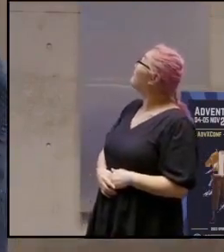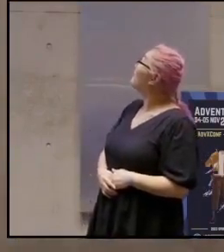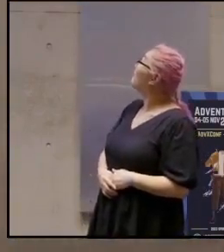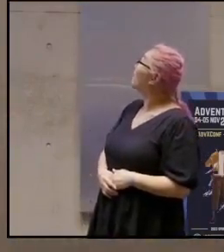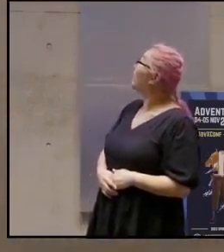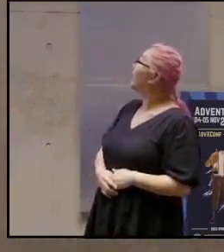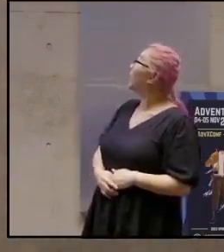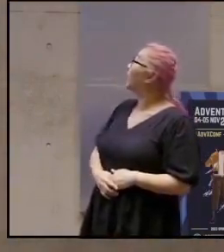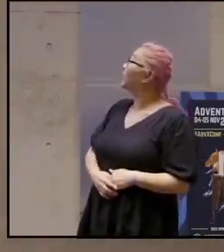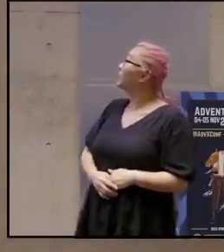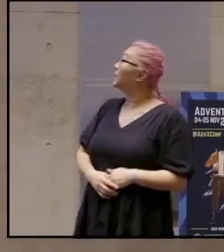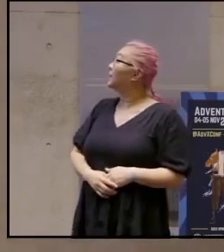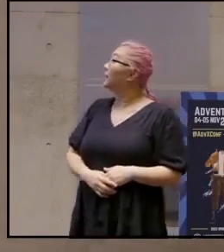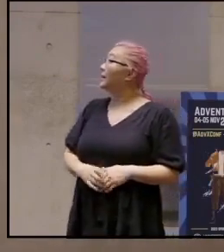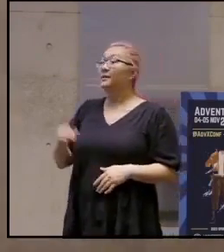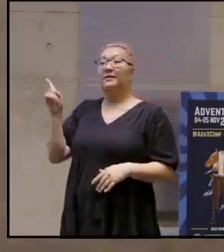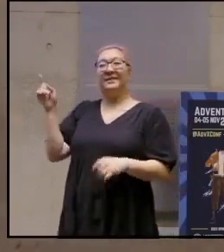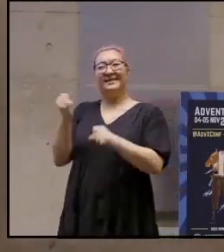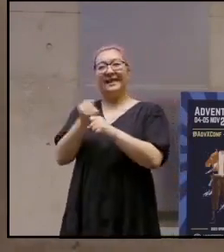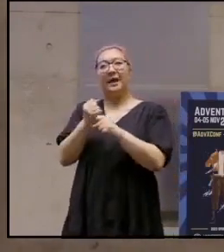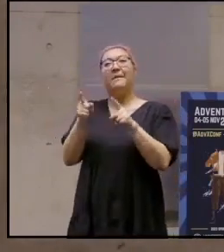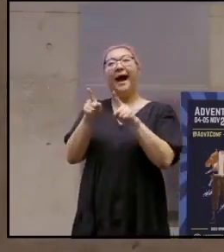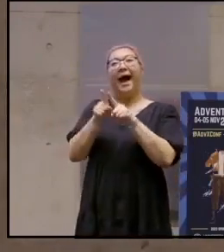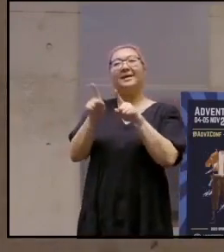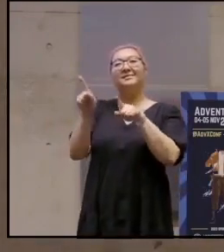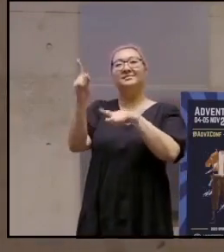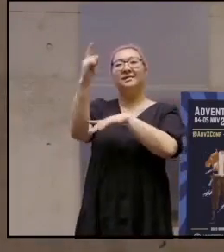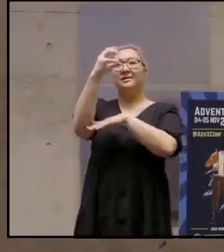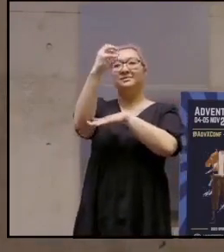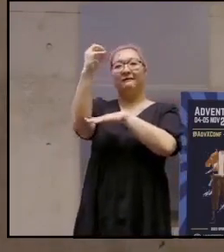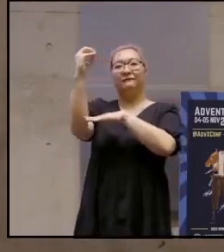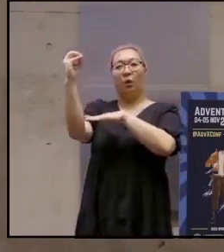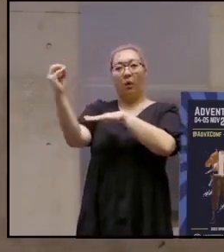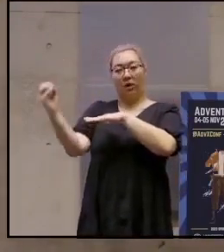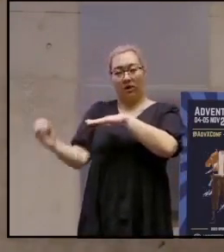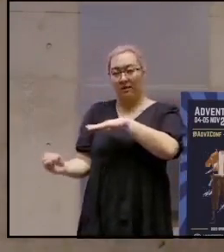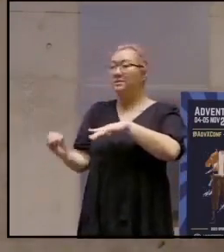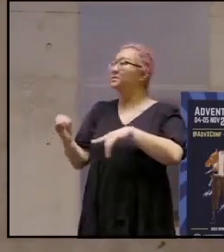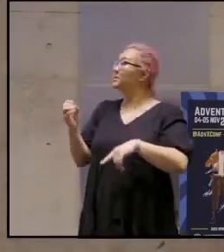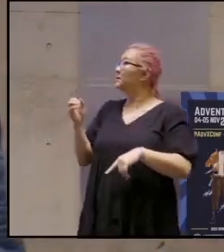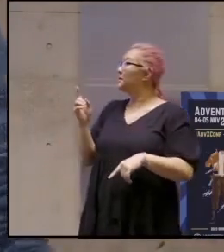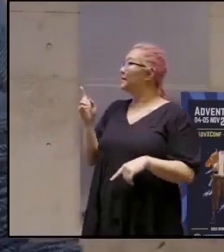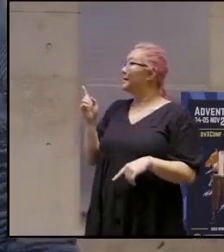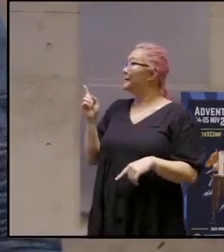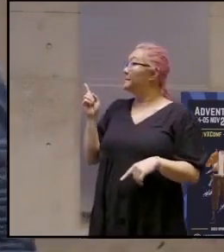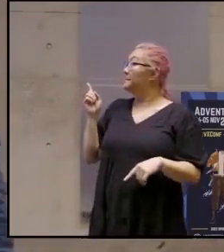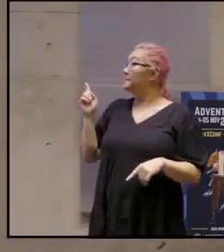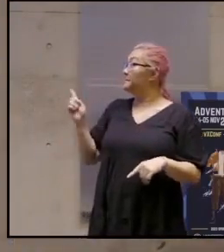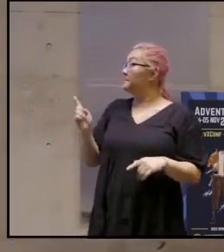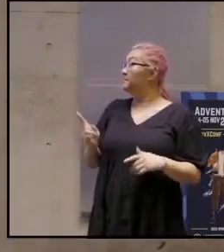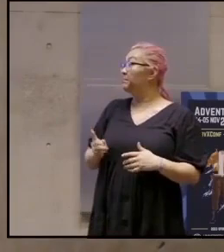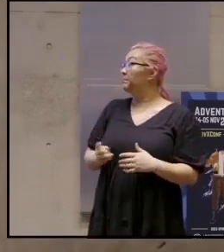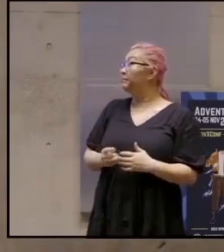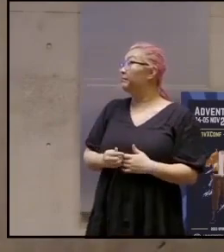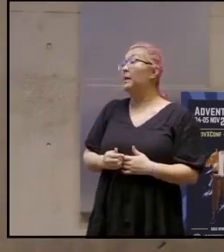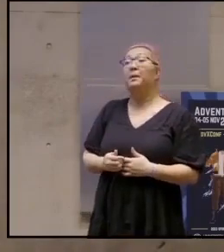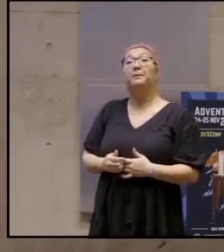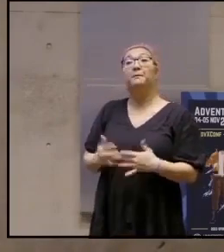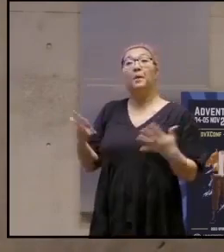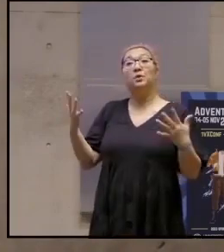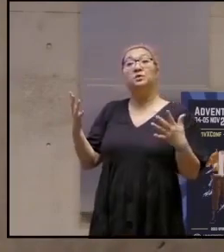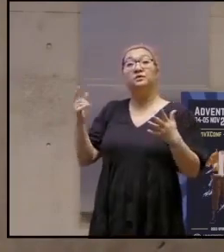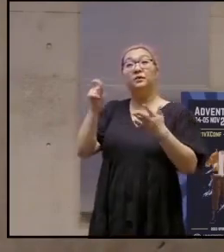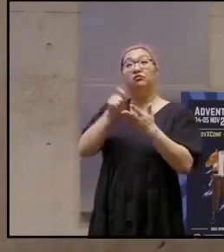This game, As Dusk Falls, is on Xbox's Game Pass. I was a producer at one point or other for most of the story-centric teams in the studio. We